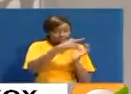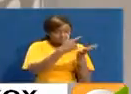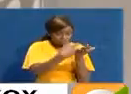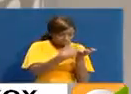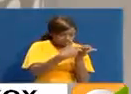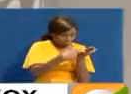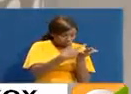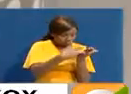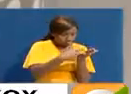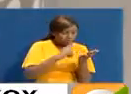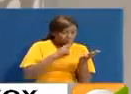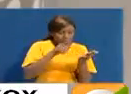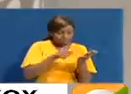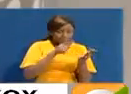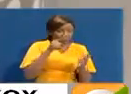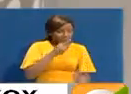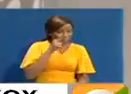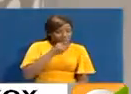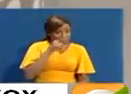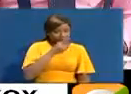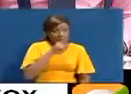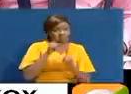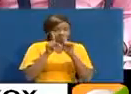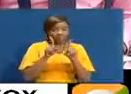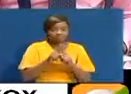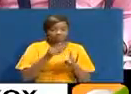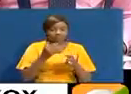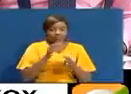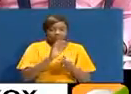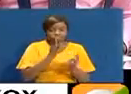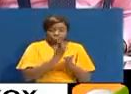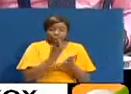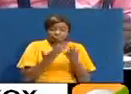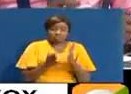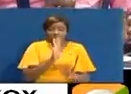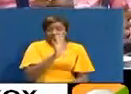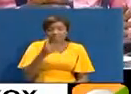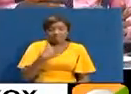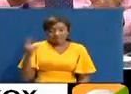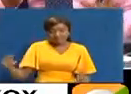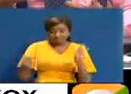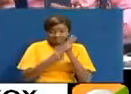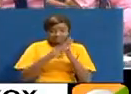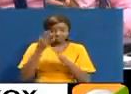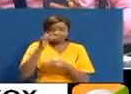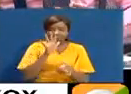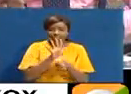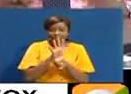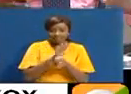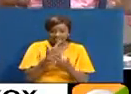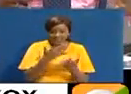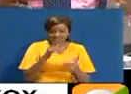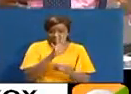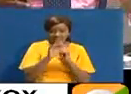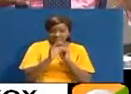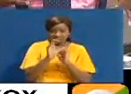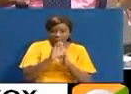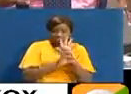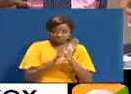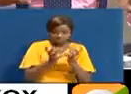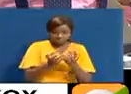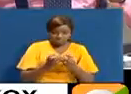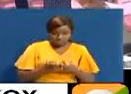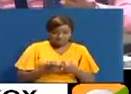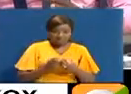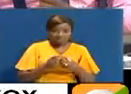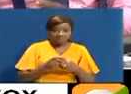is a dangerous precedent, and probably they have a point, because there are a lot of things on which the Constitution requires this